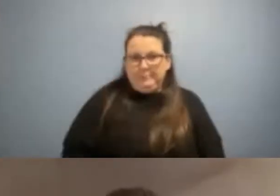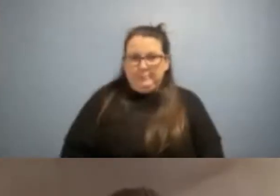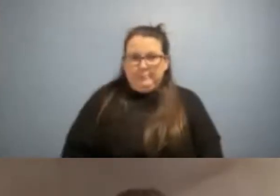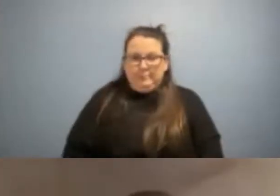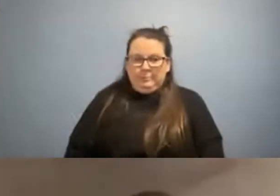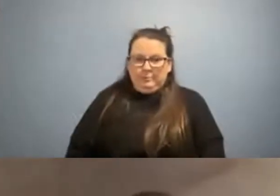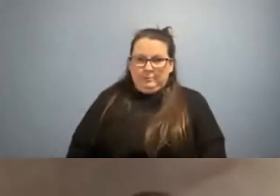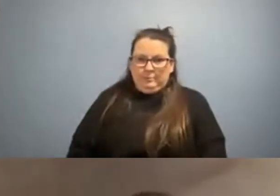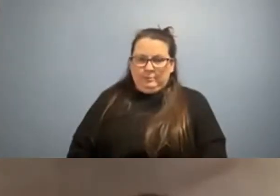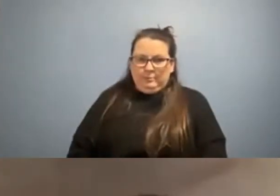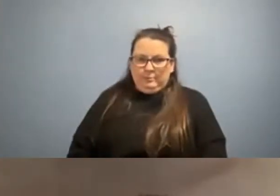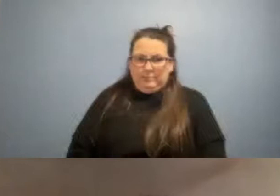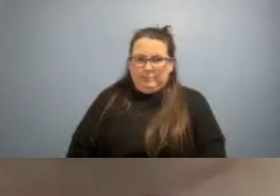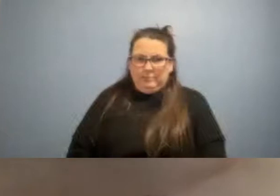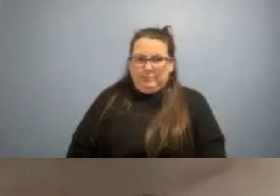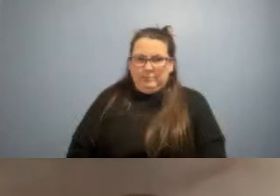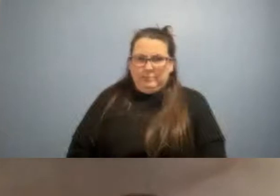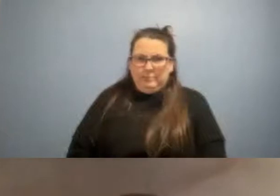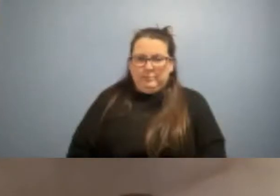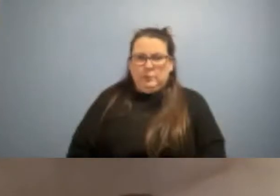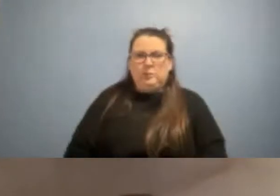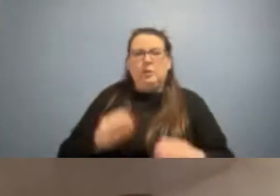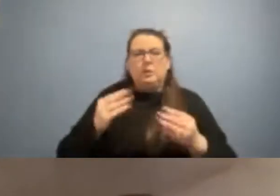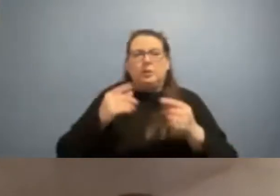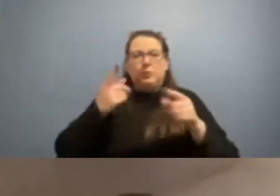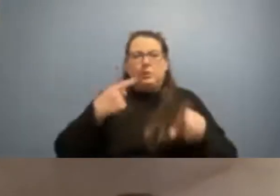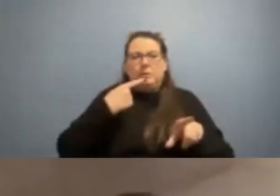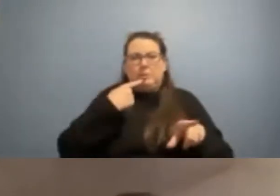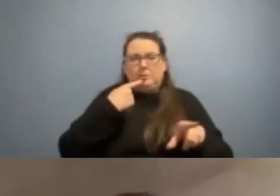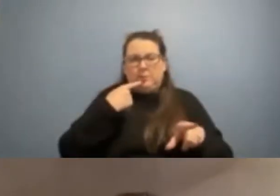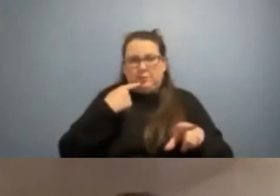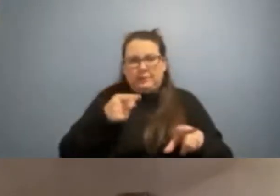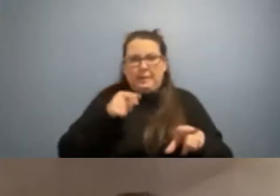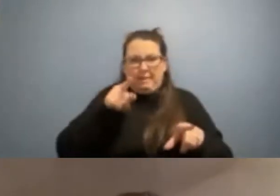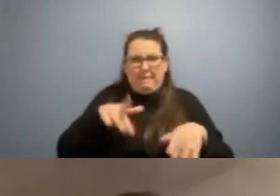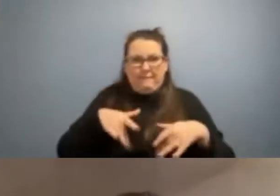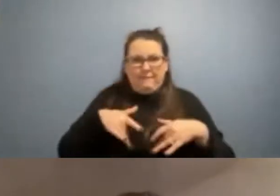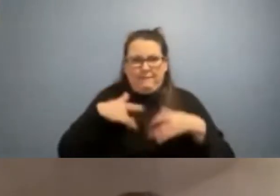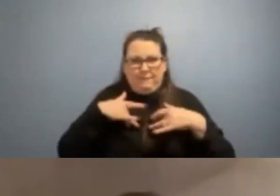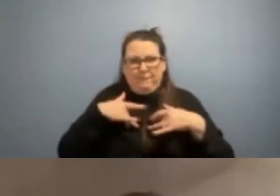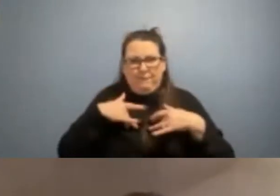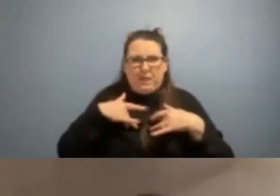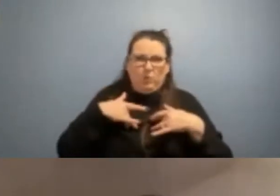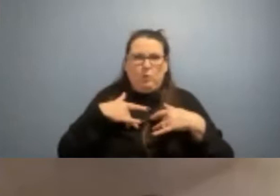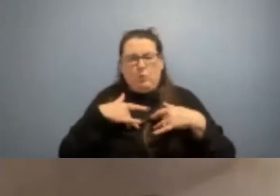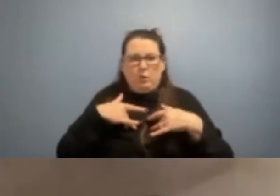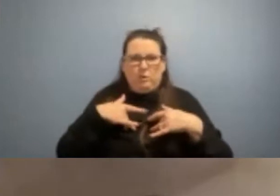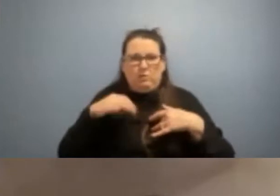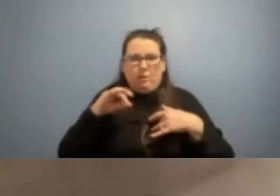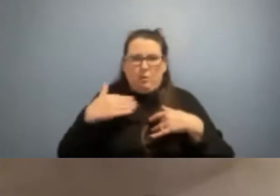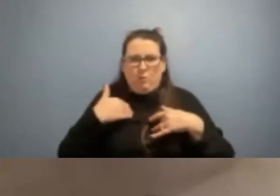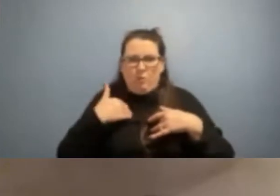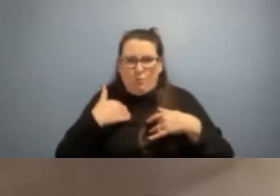There is a question here. Someone has symptoms but doesn't drive and wants to know if they should take public transport to